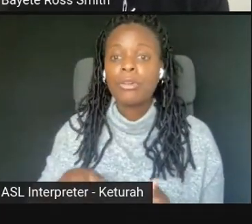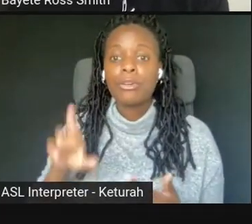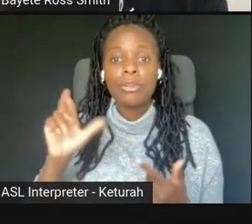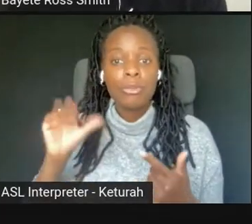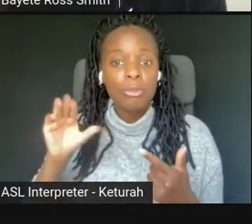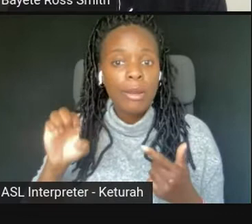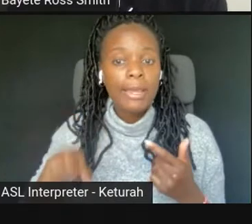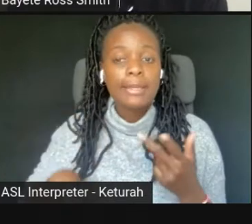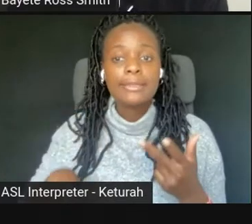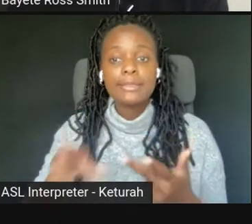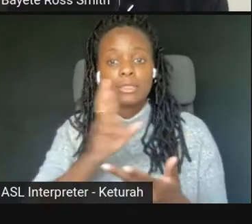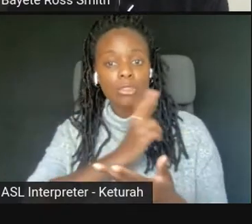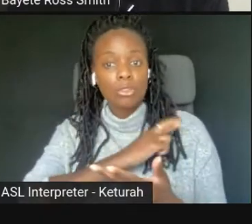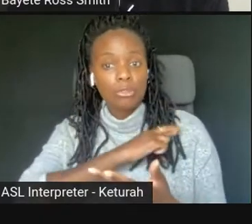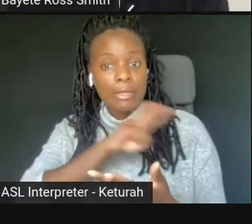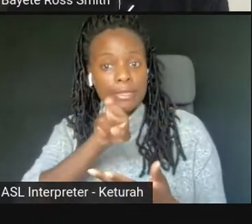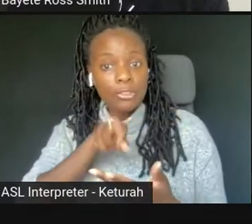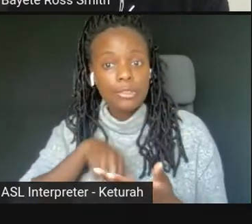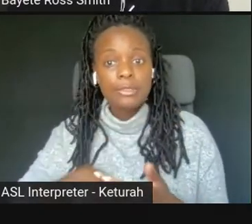religion